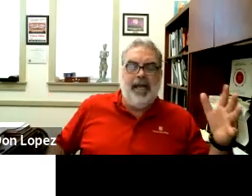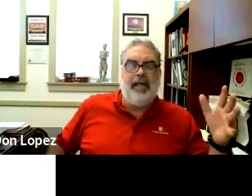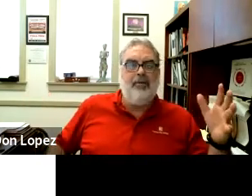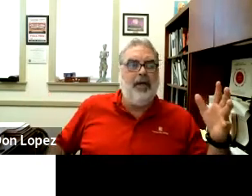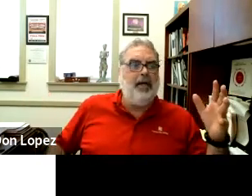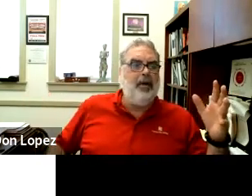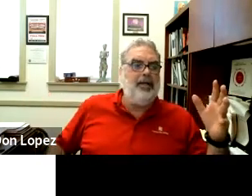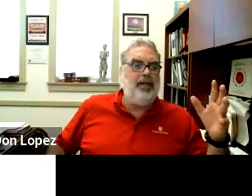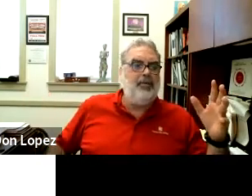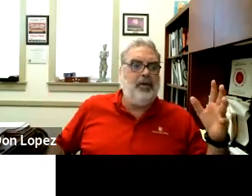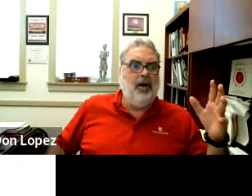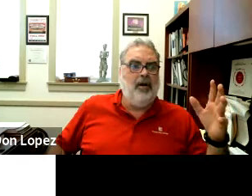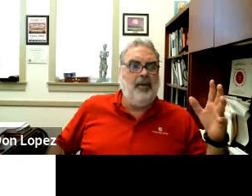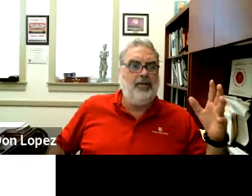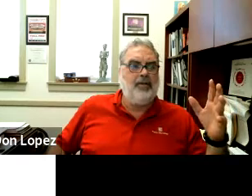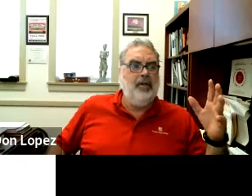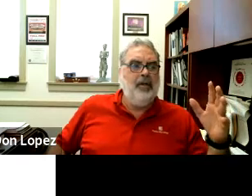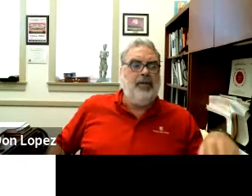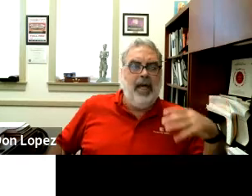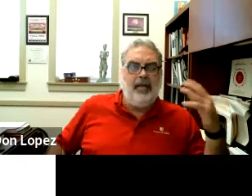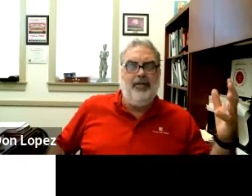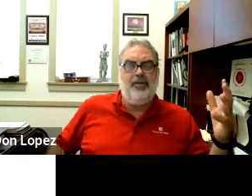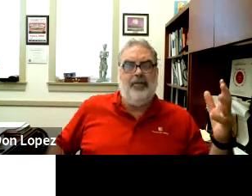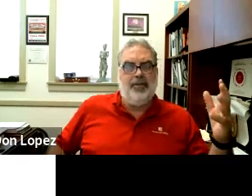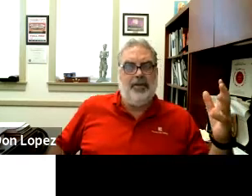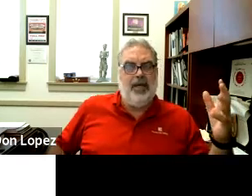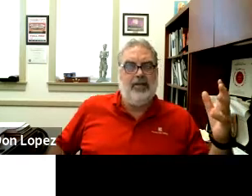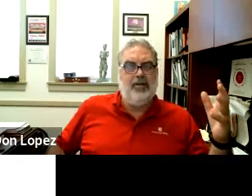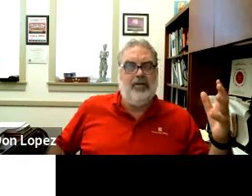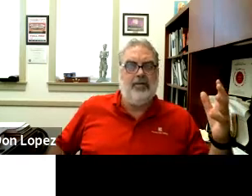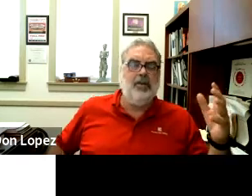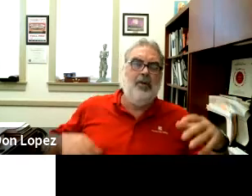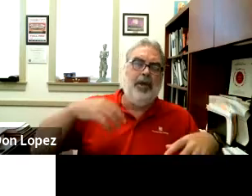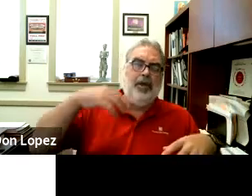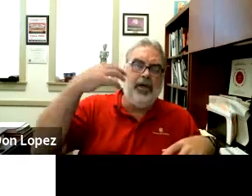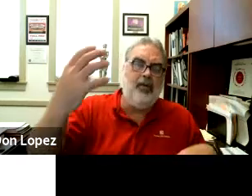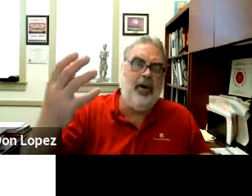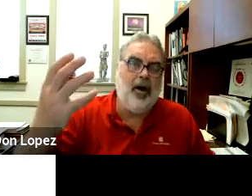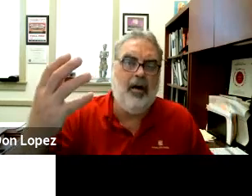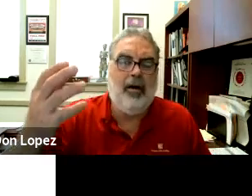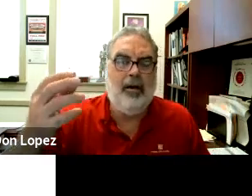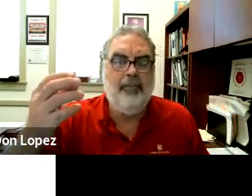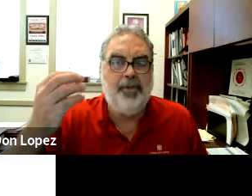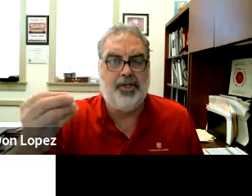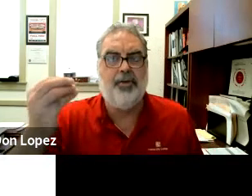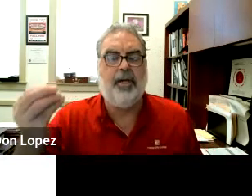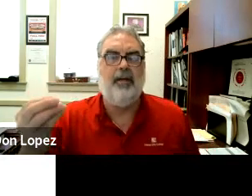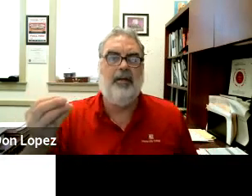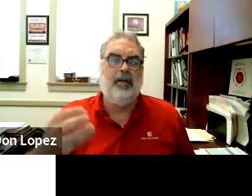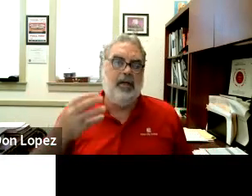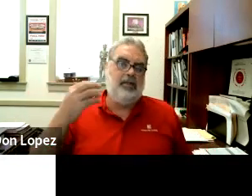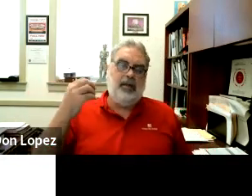We take the accreditation requirements, we take the vision for success goals, we look at what our